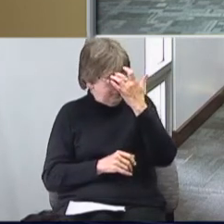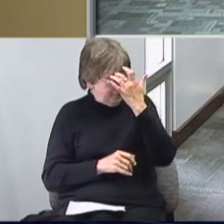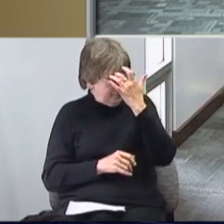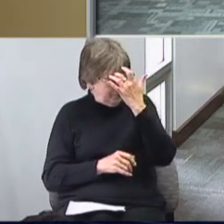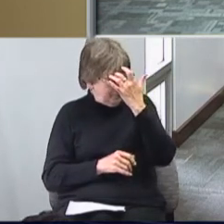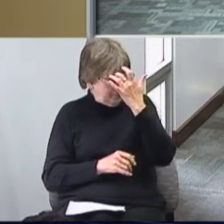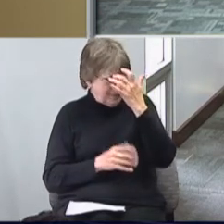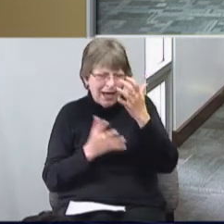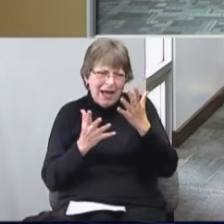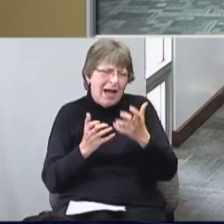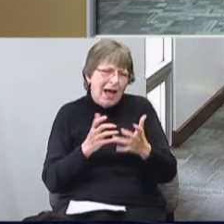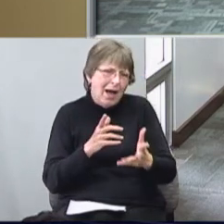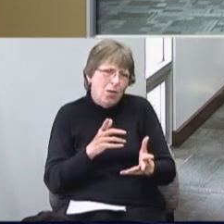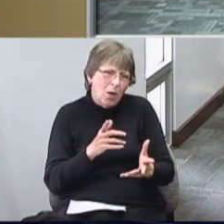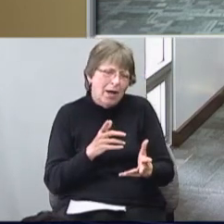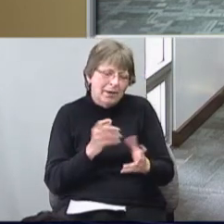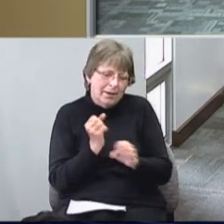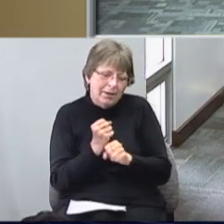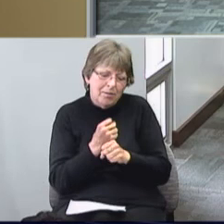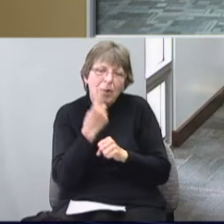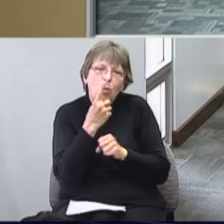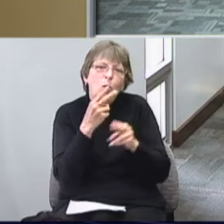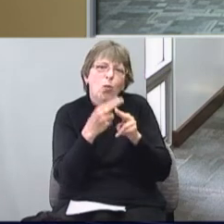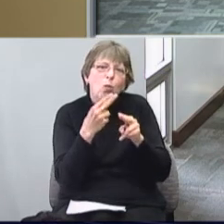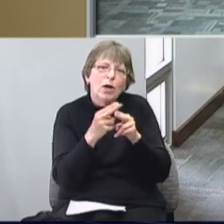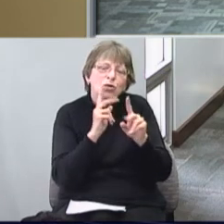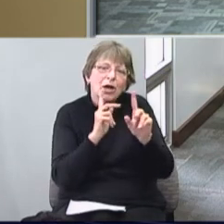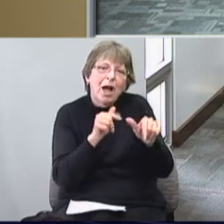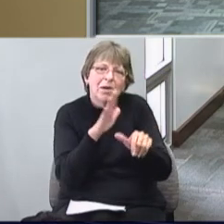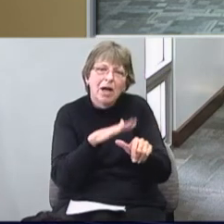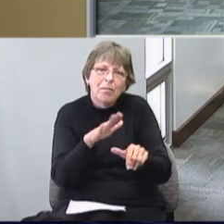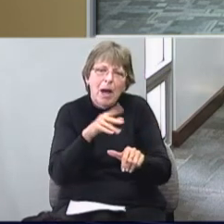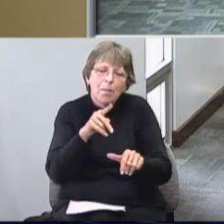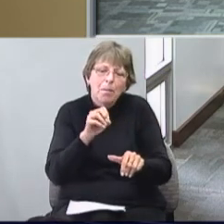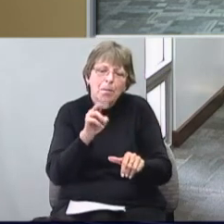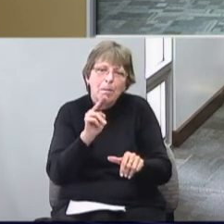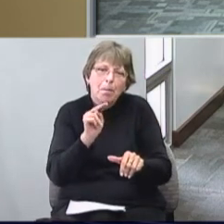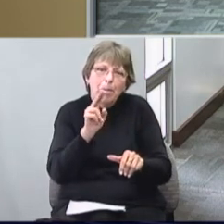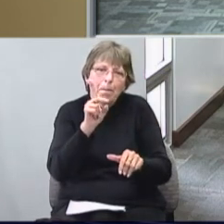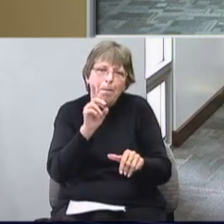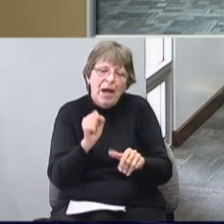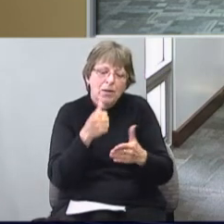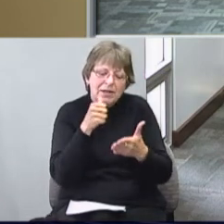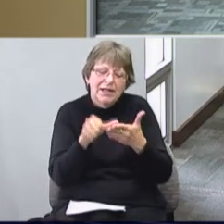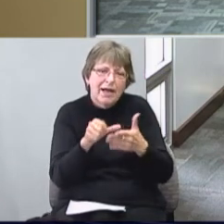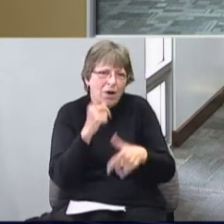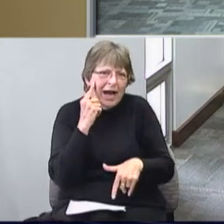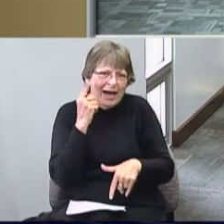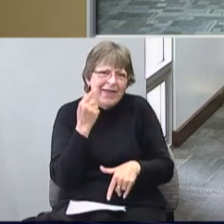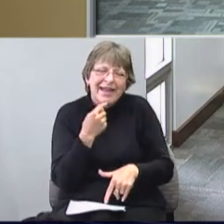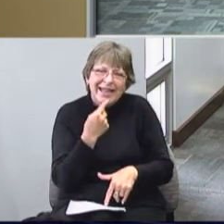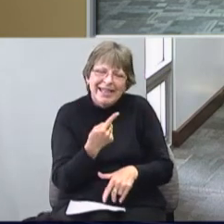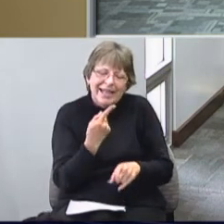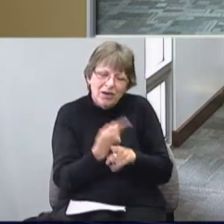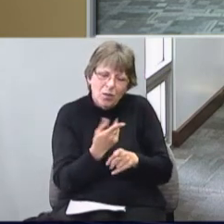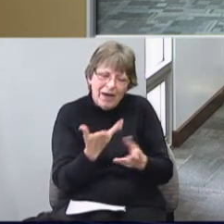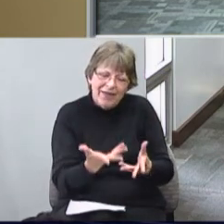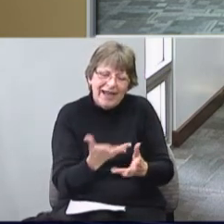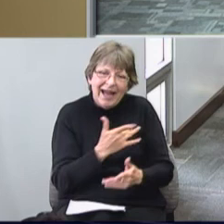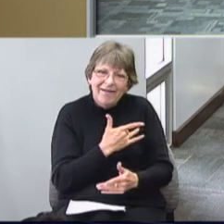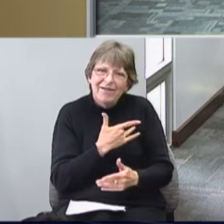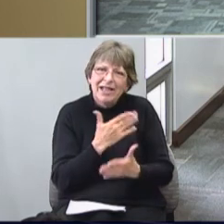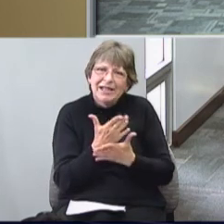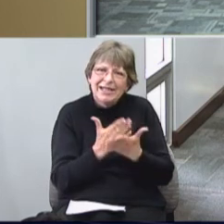I just wanted to make one short comment about Mr. Pound's letter, and I think he really hit the nail on the head. I feel that